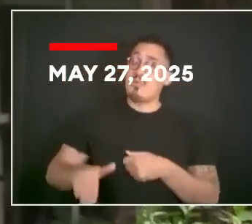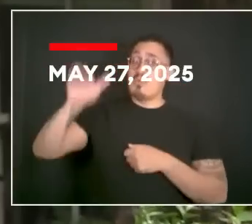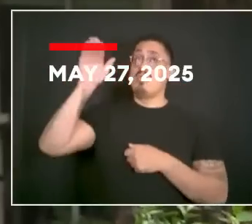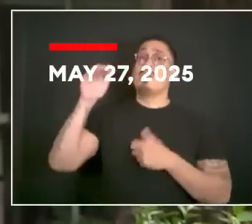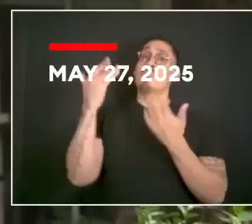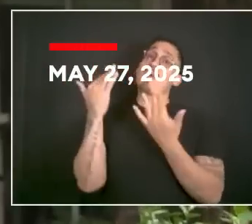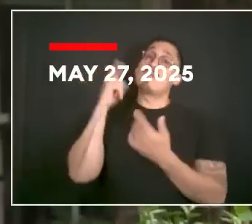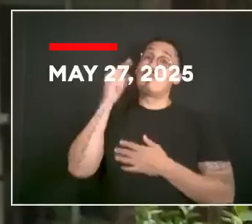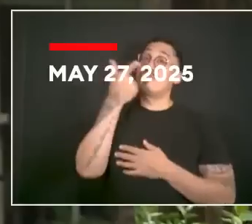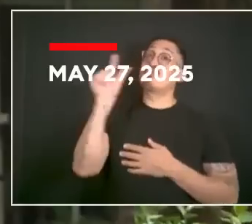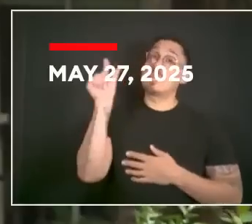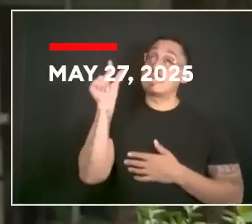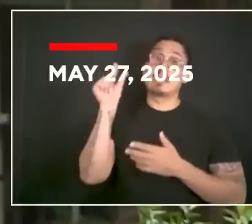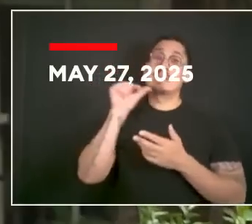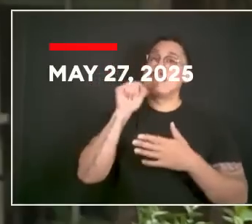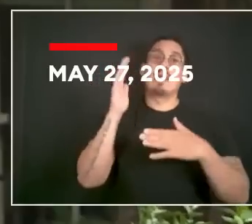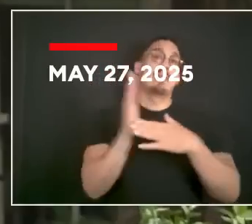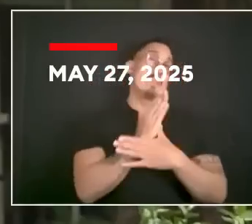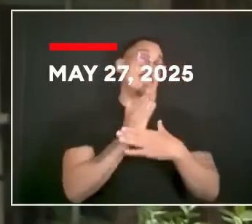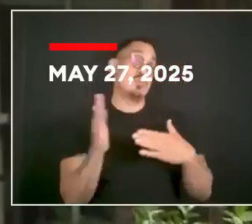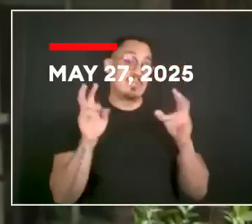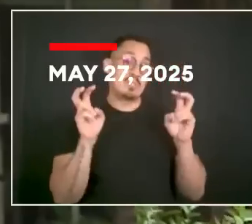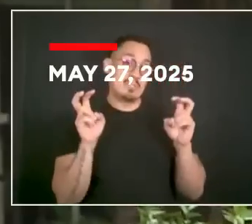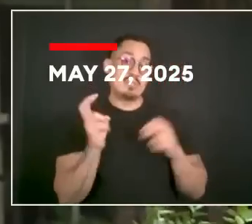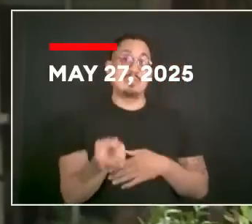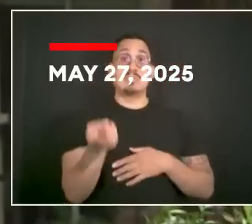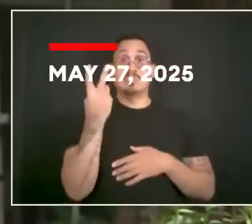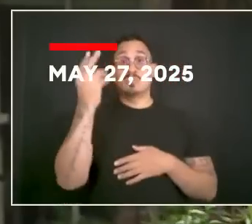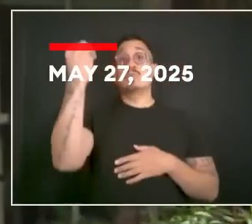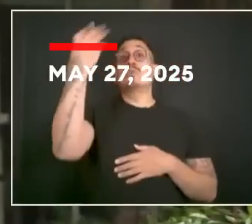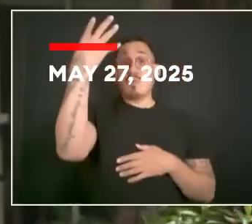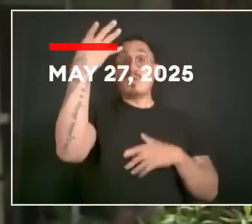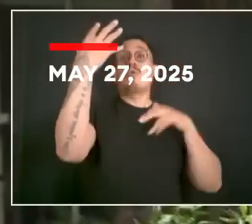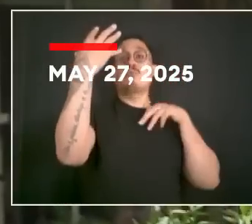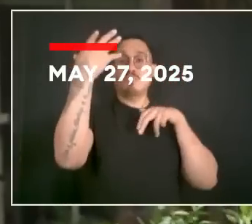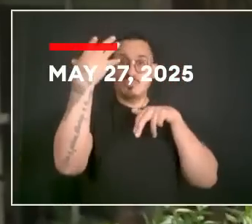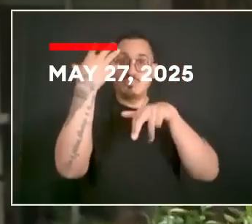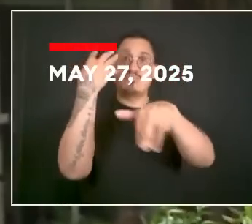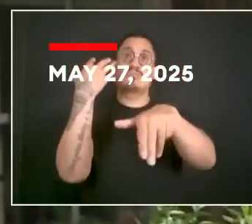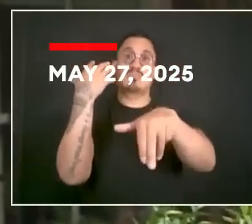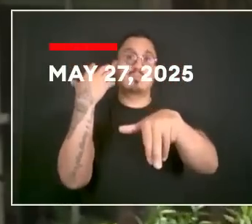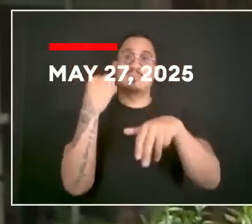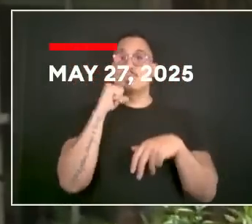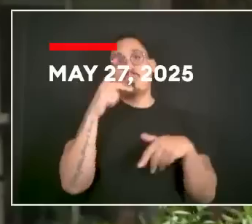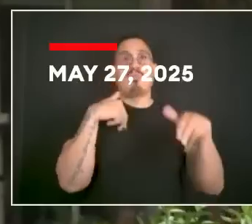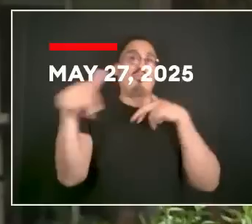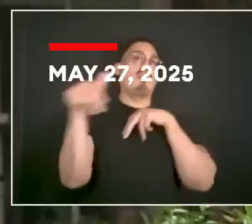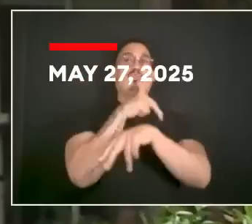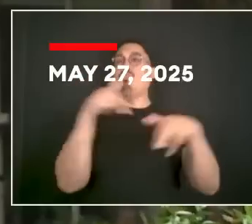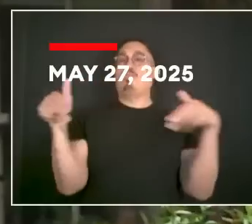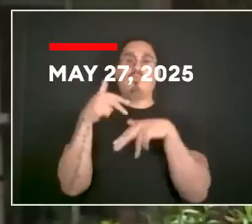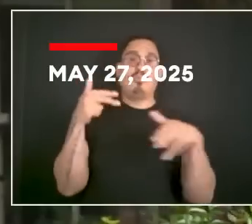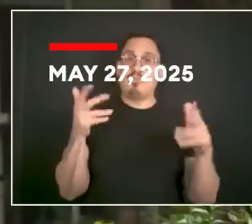between. True safe streets involve all those who use the streets. Our focus for far